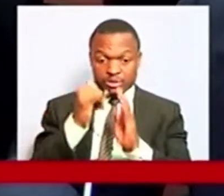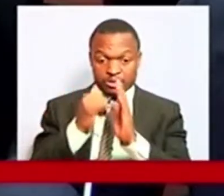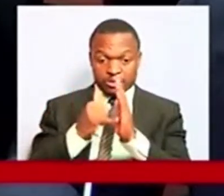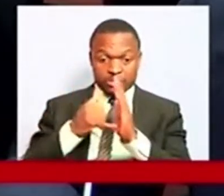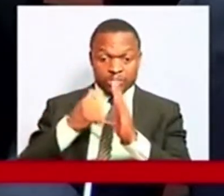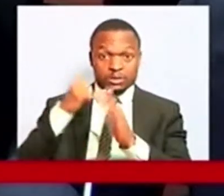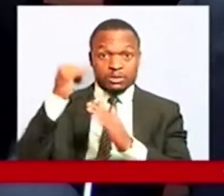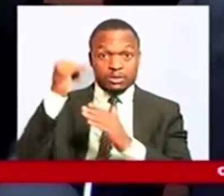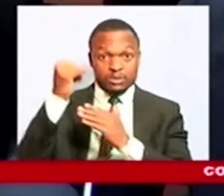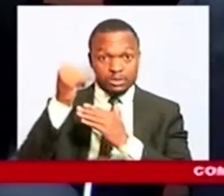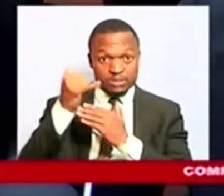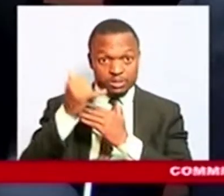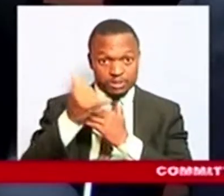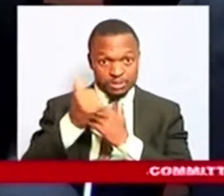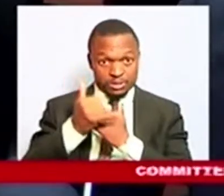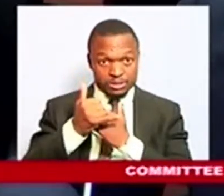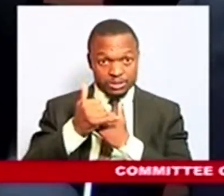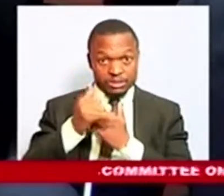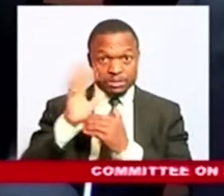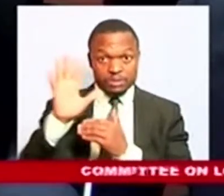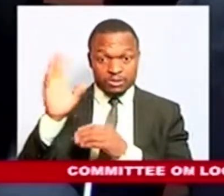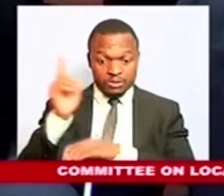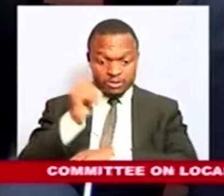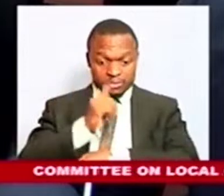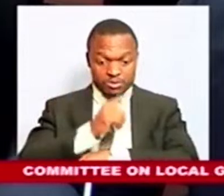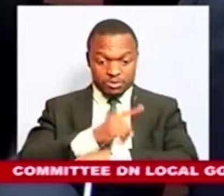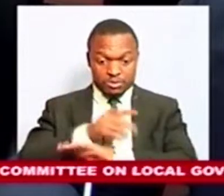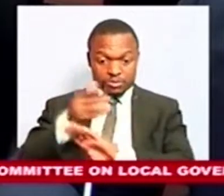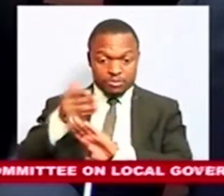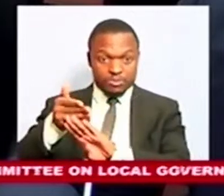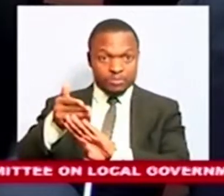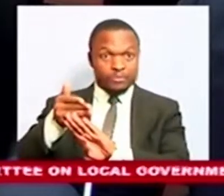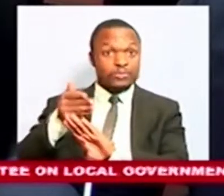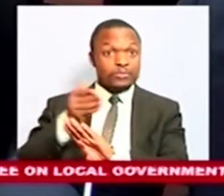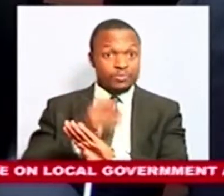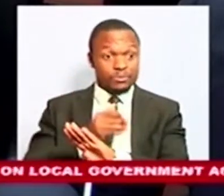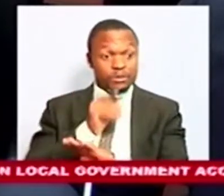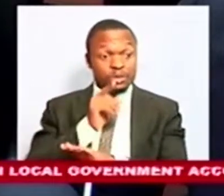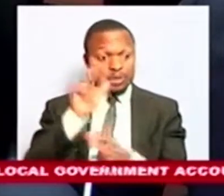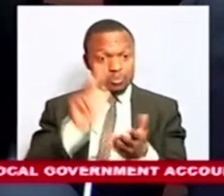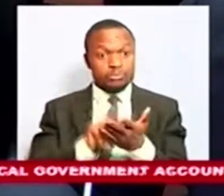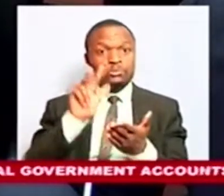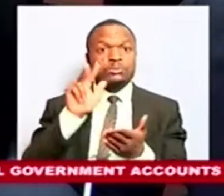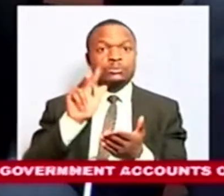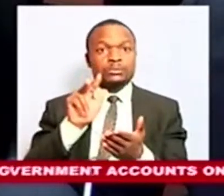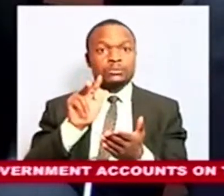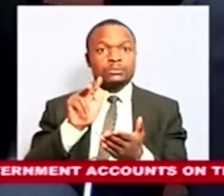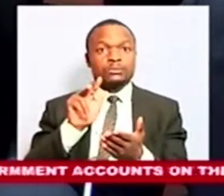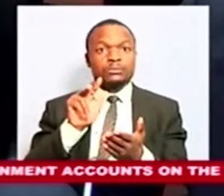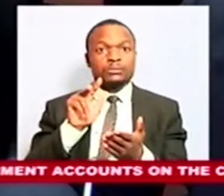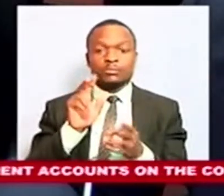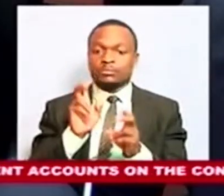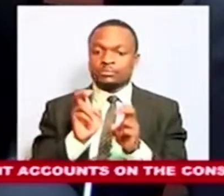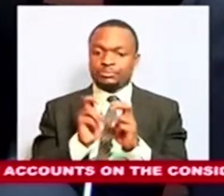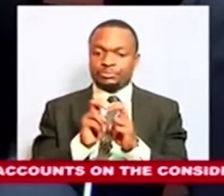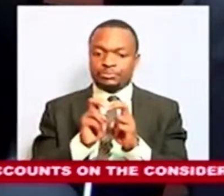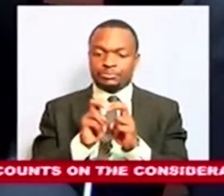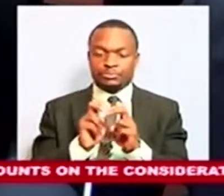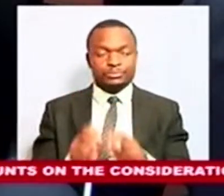which is 5 days before he signed the contract.